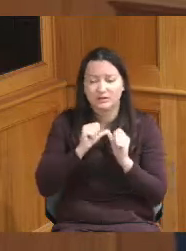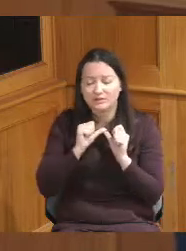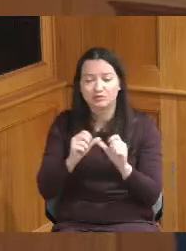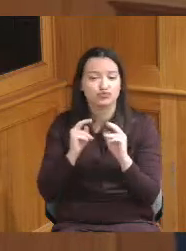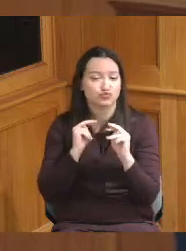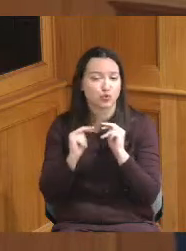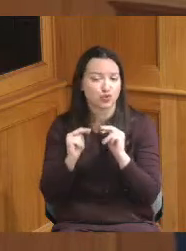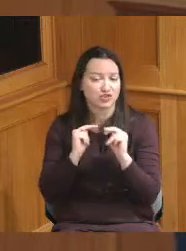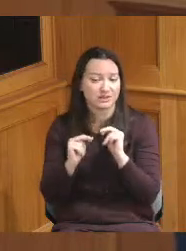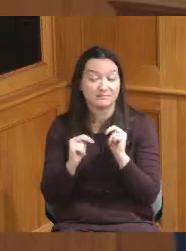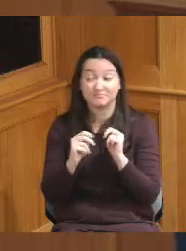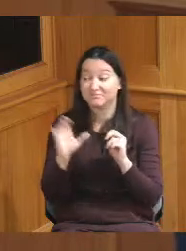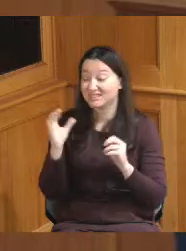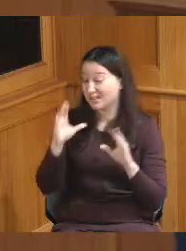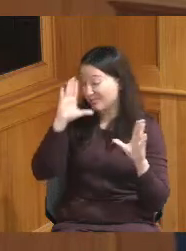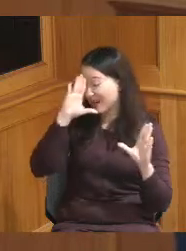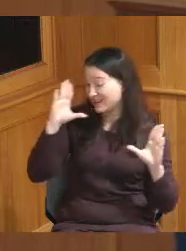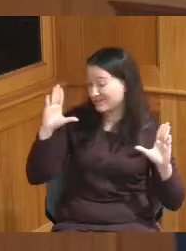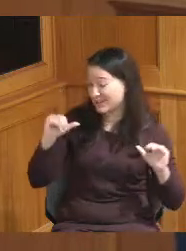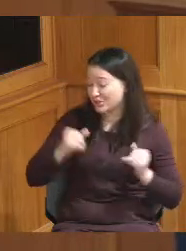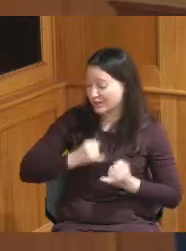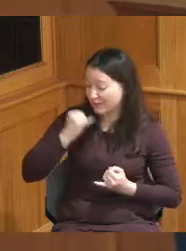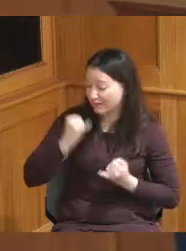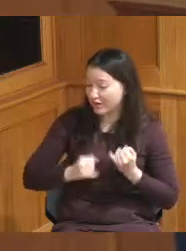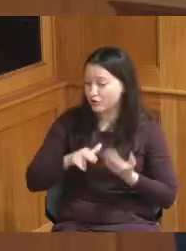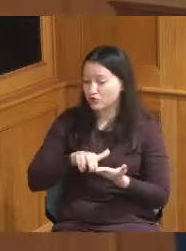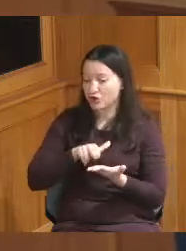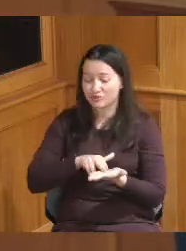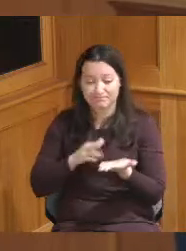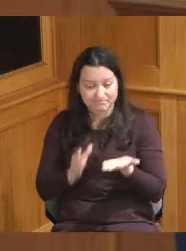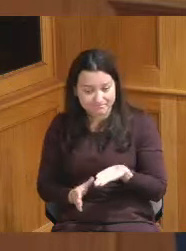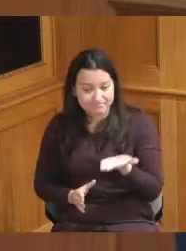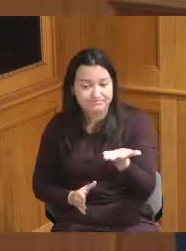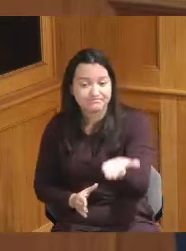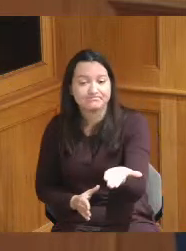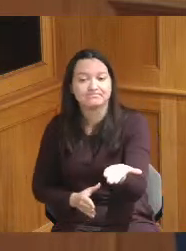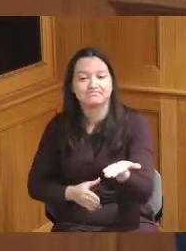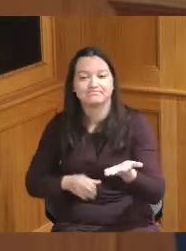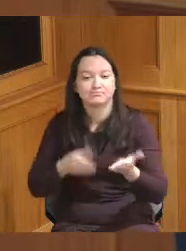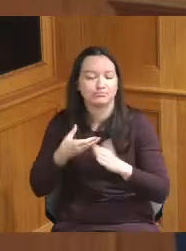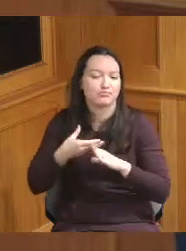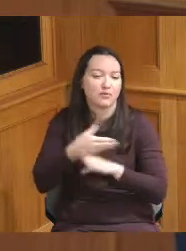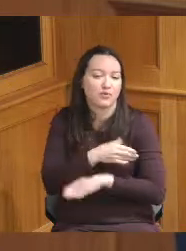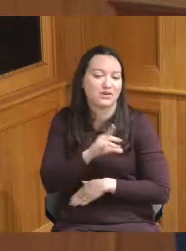this contract with the expectation to bring a final contract to the commissioners by the end of this year.